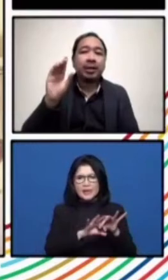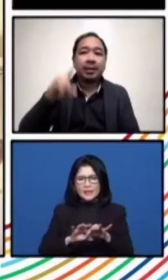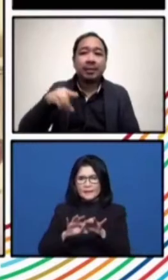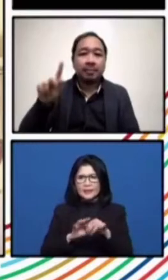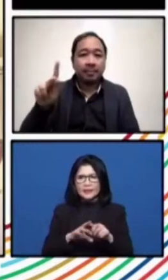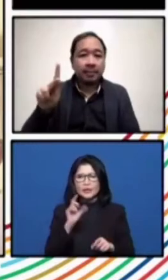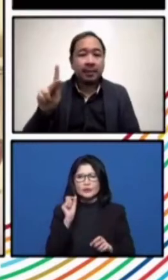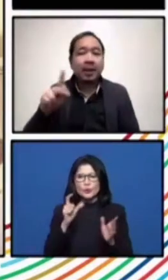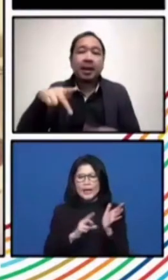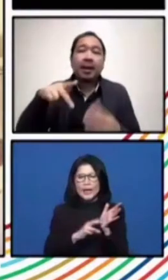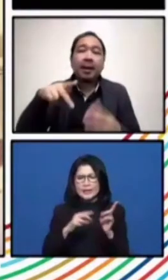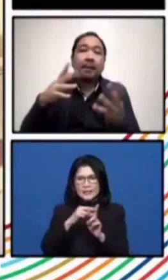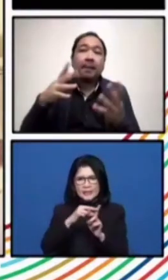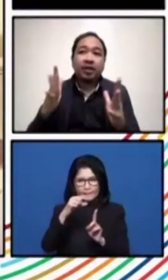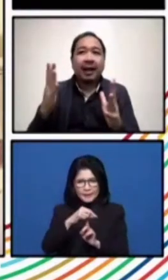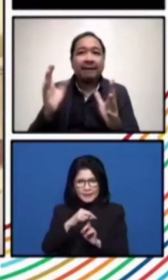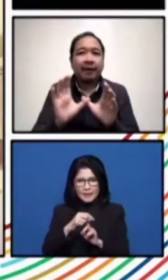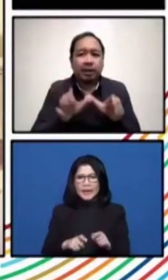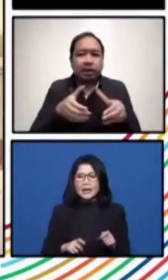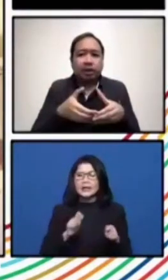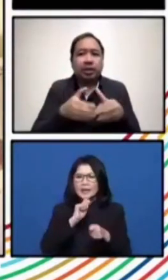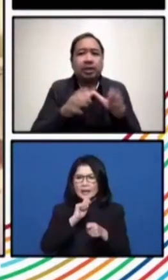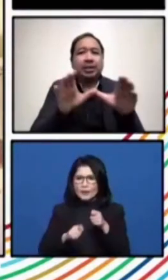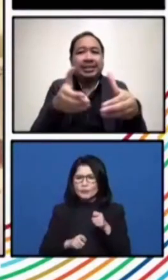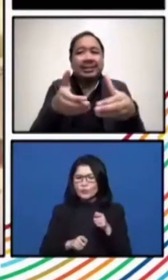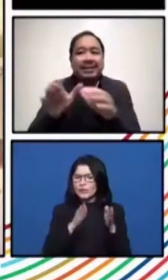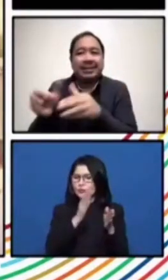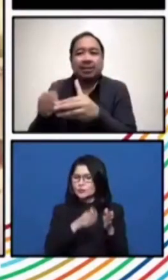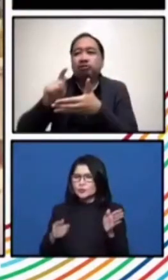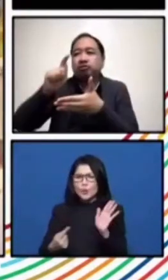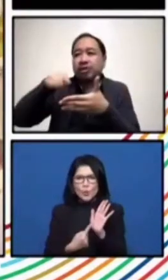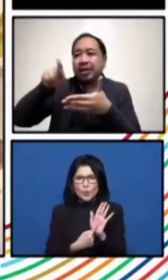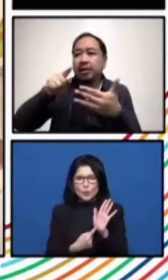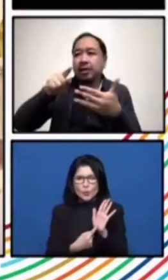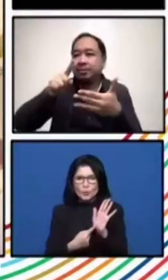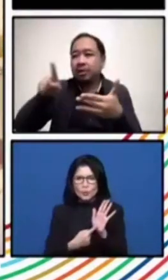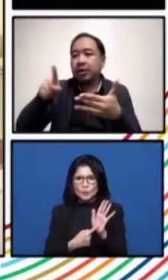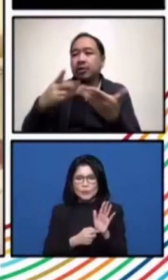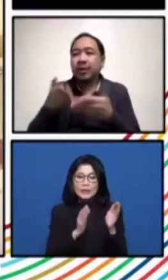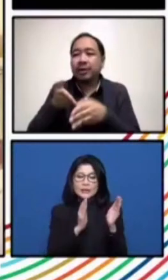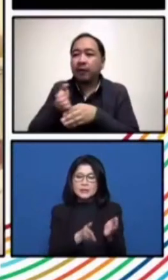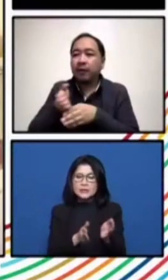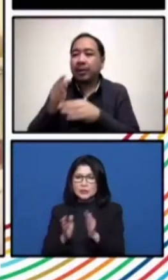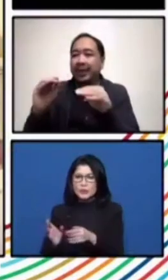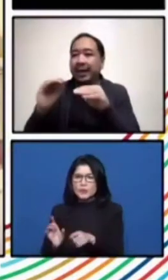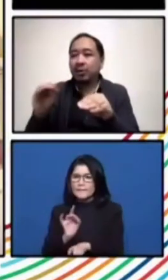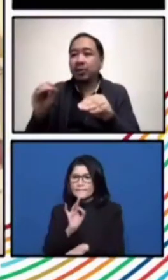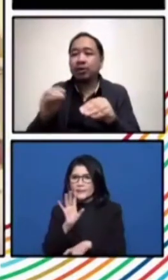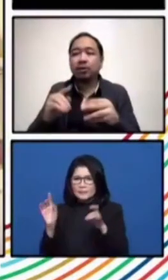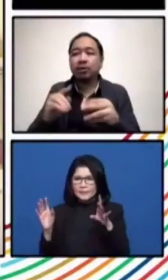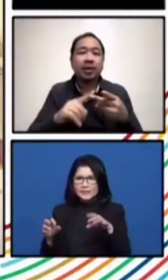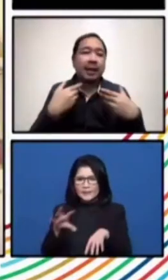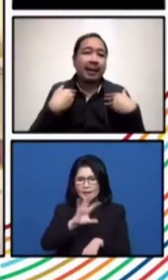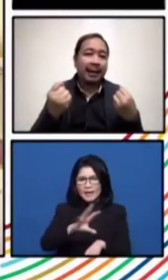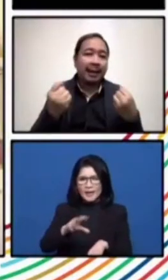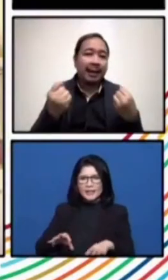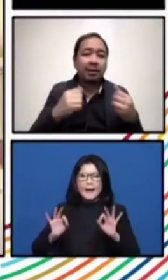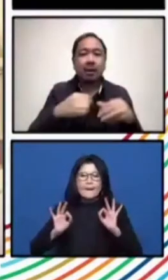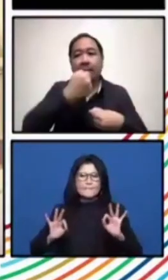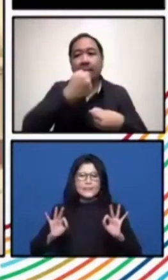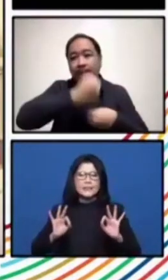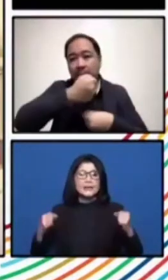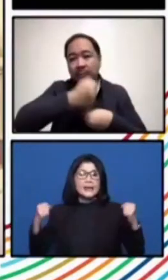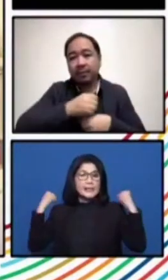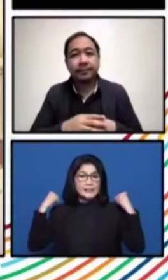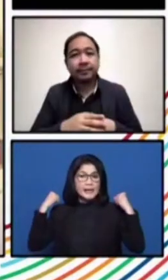sectoral based indicator sets in the areas such as Education Health employment we continue to monitor our